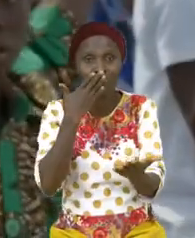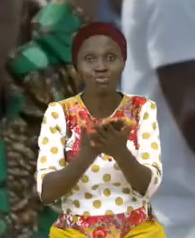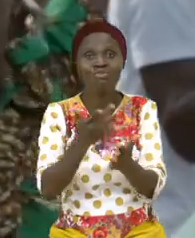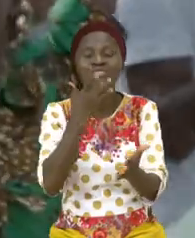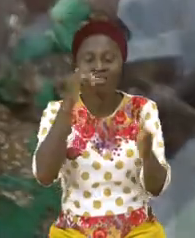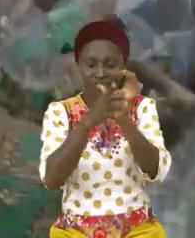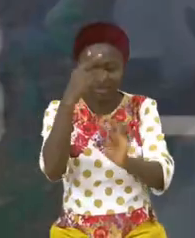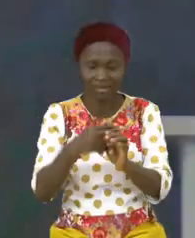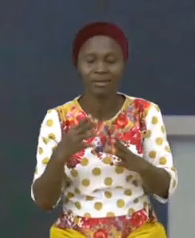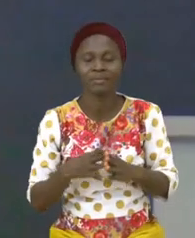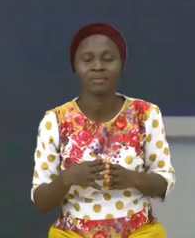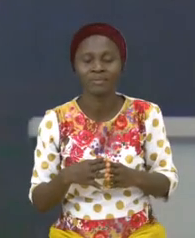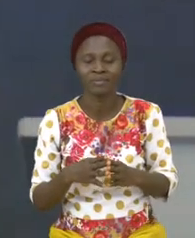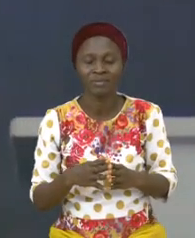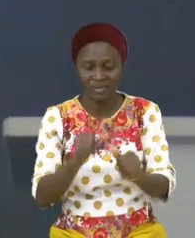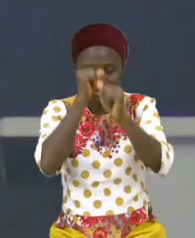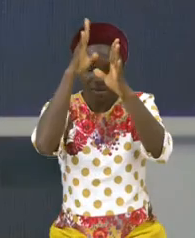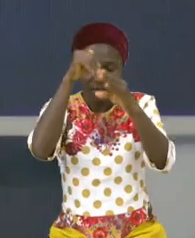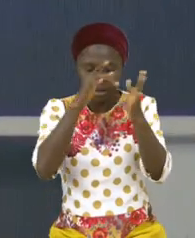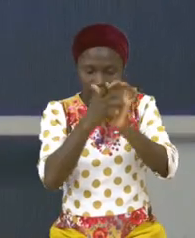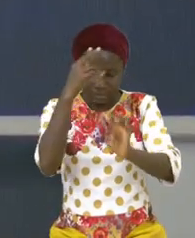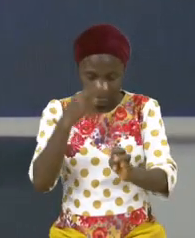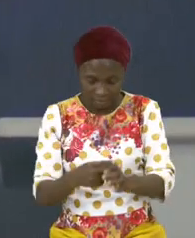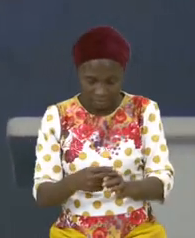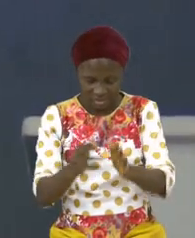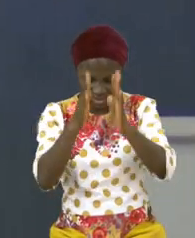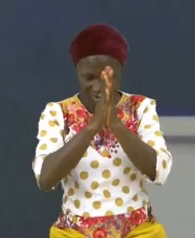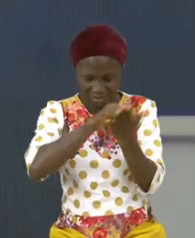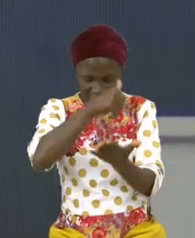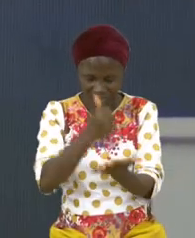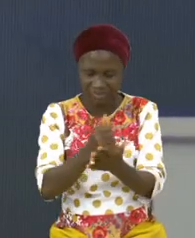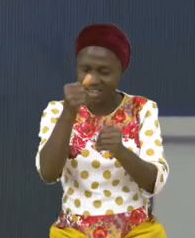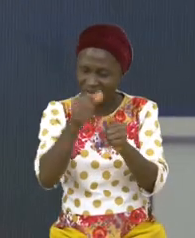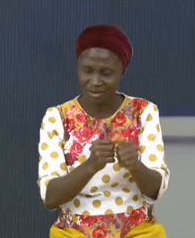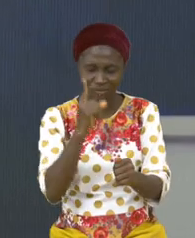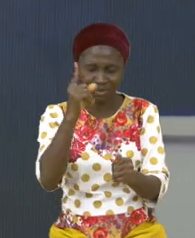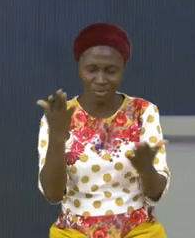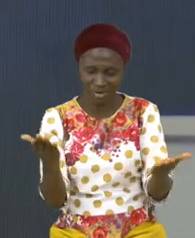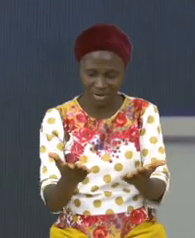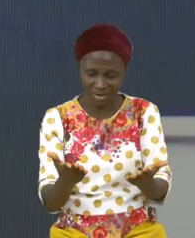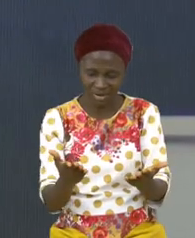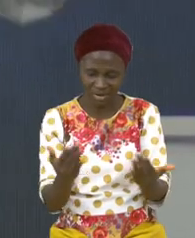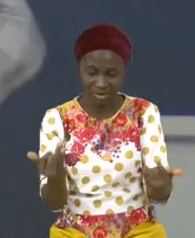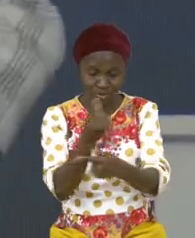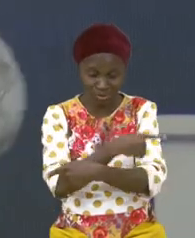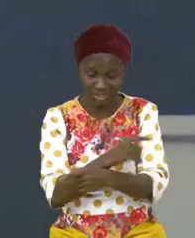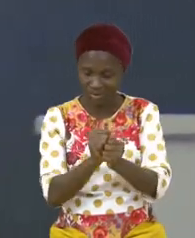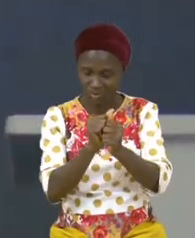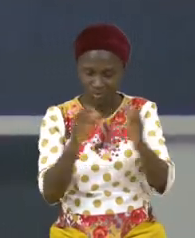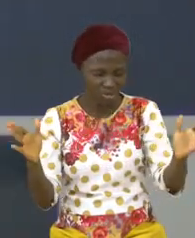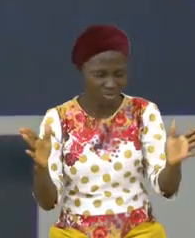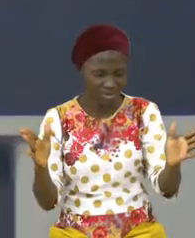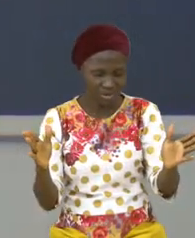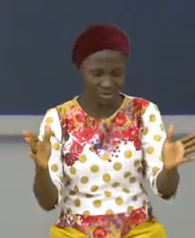Father, in Jesus' name, everyone here today without exception, all